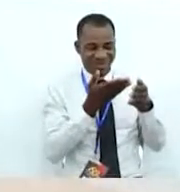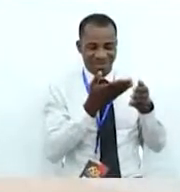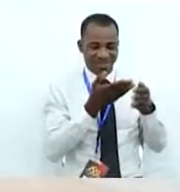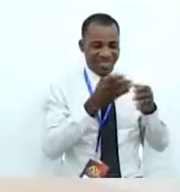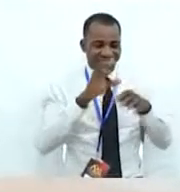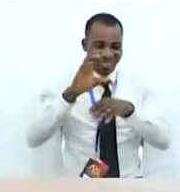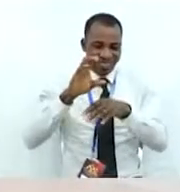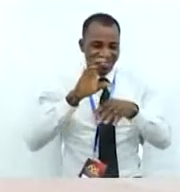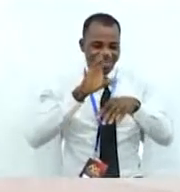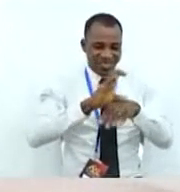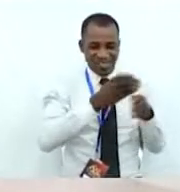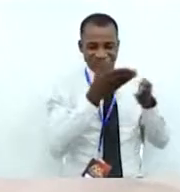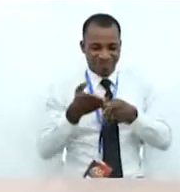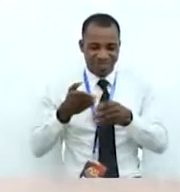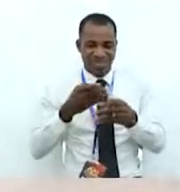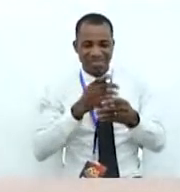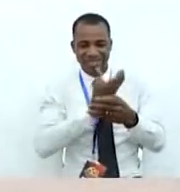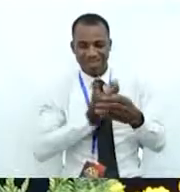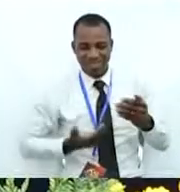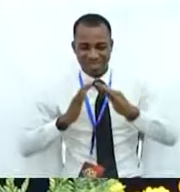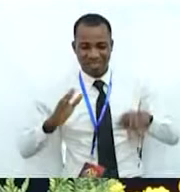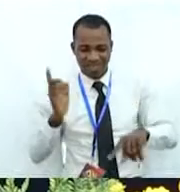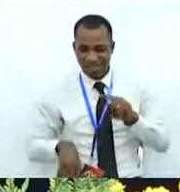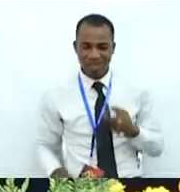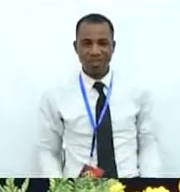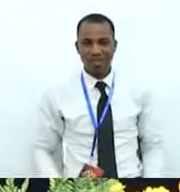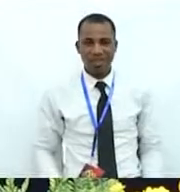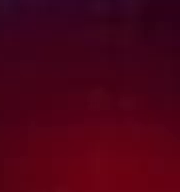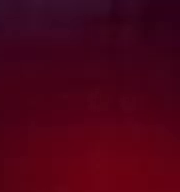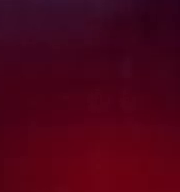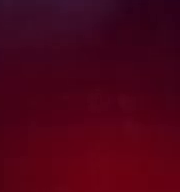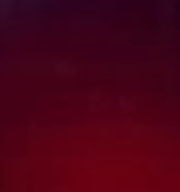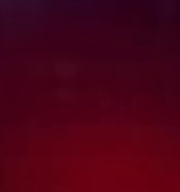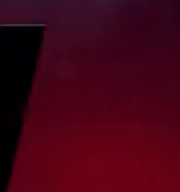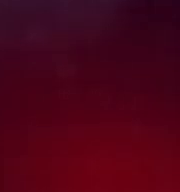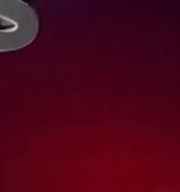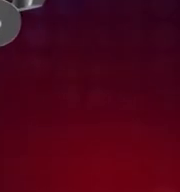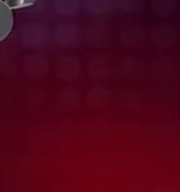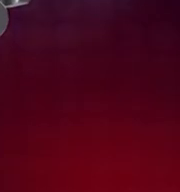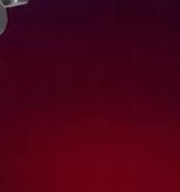palace. Church, we have a ministry to rediscover.